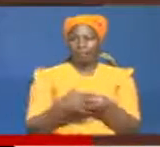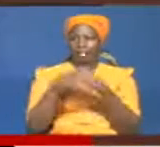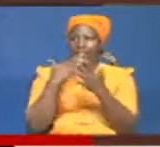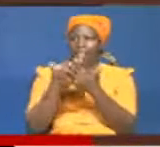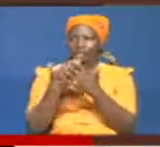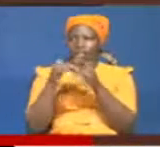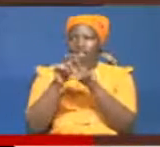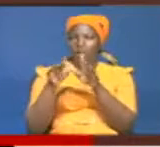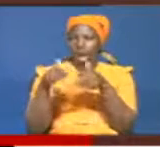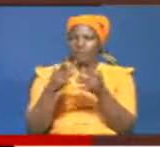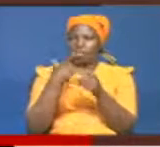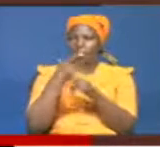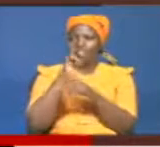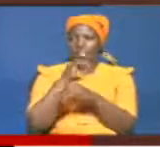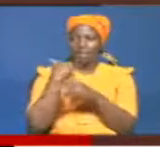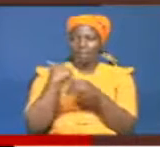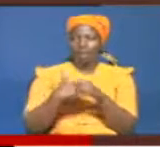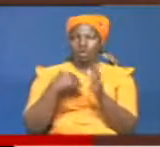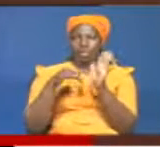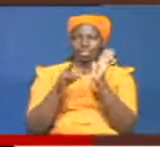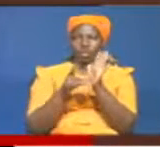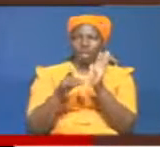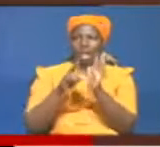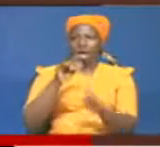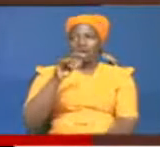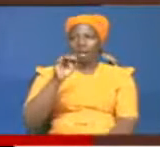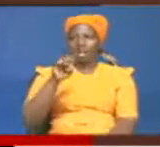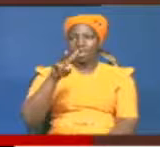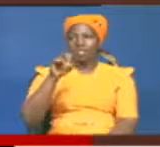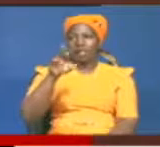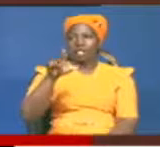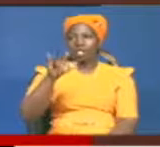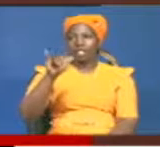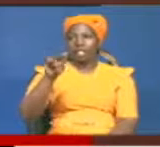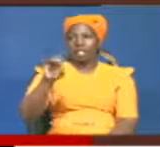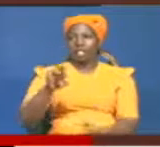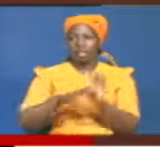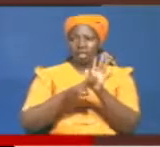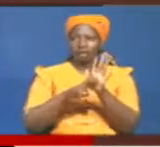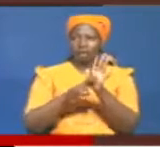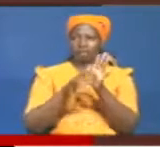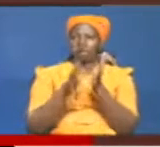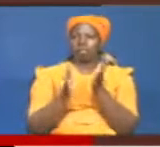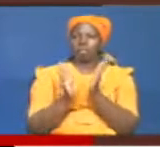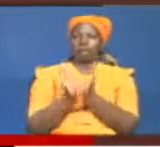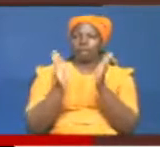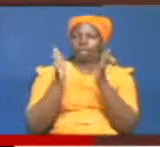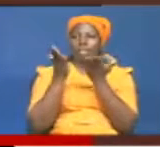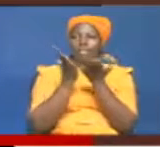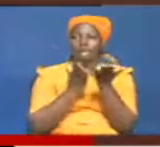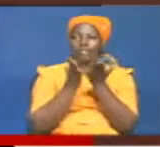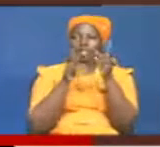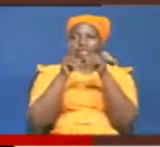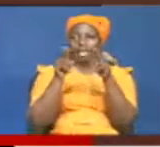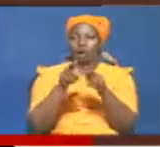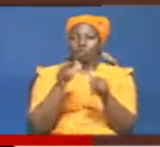Dr. Everline Aketch. I represent Public Services International, which is a global trade union federation that brings together over